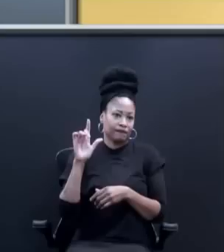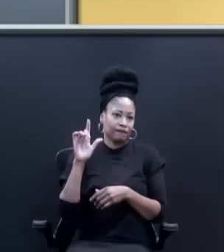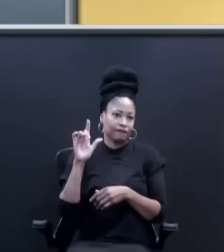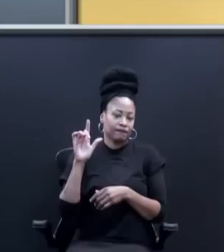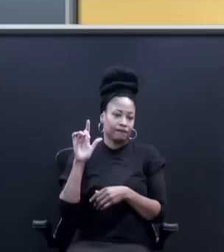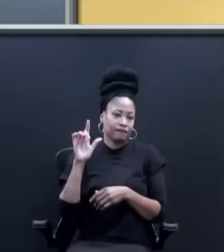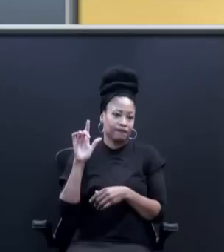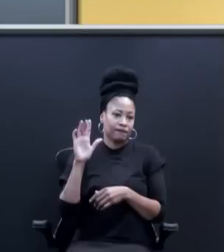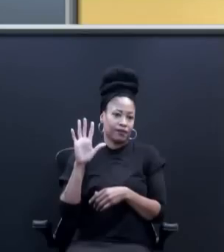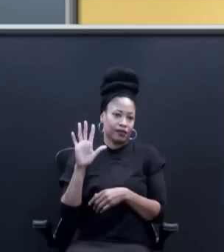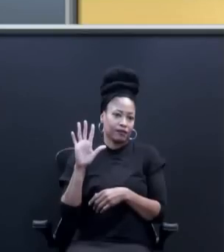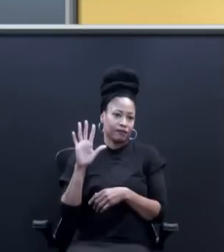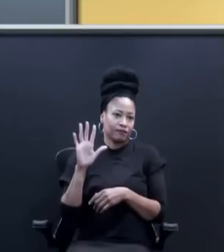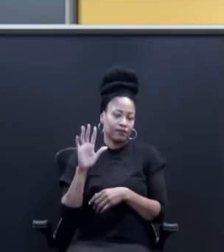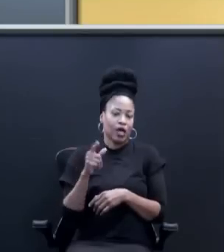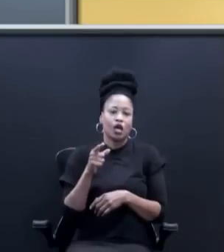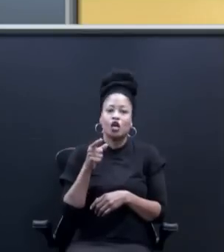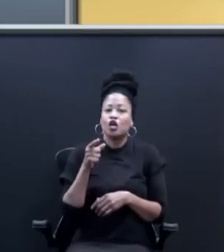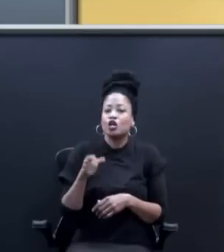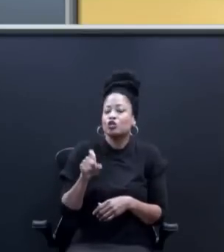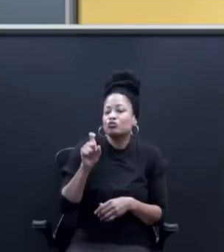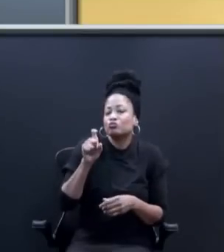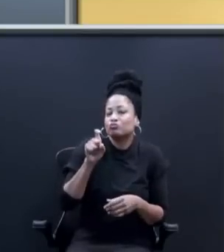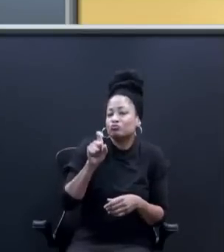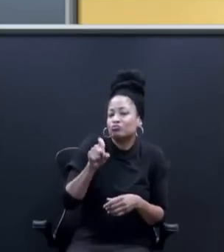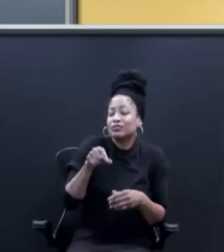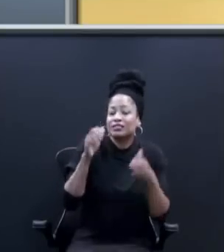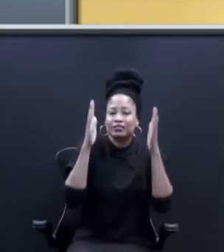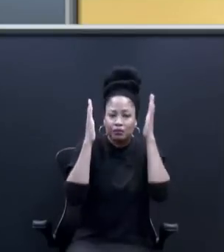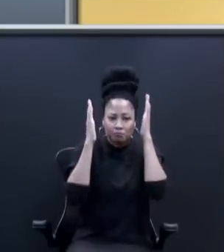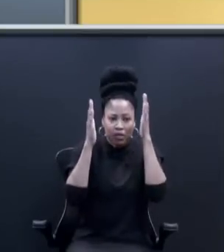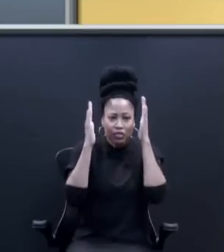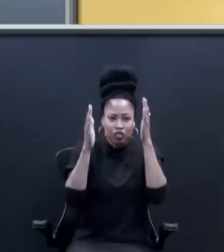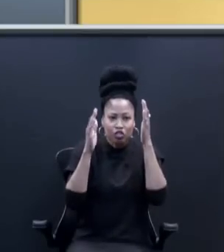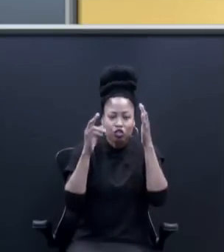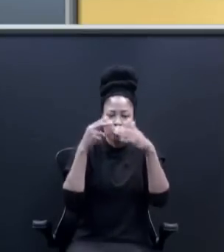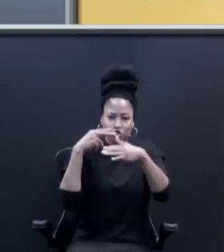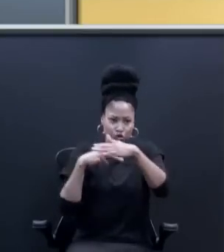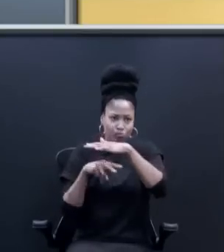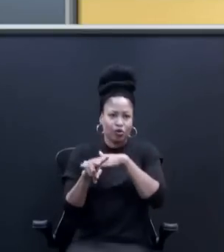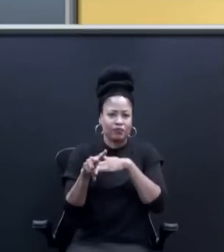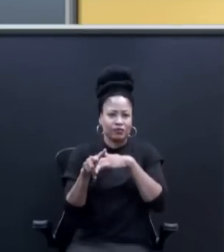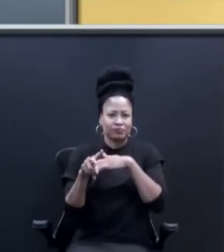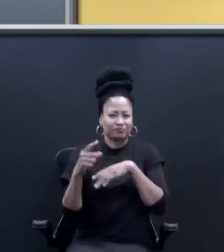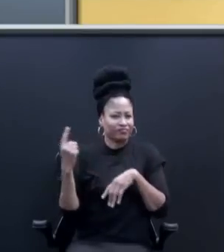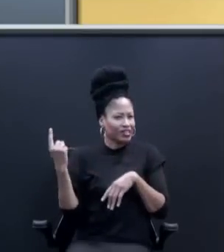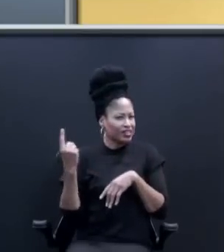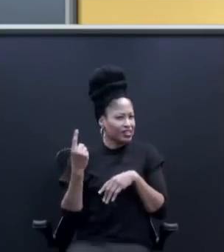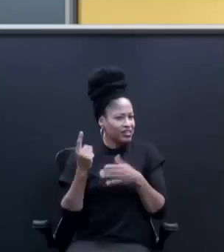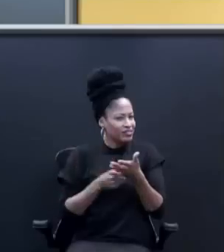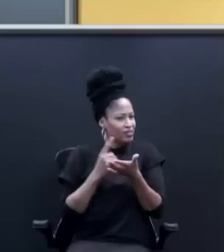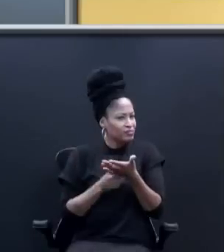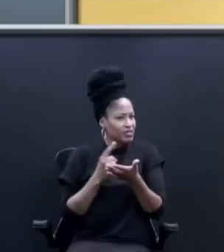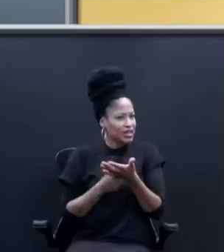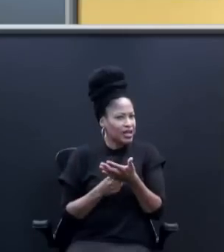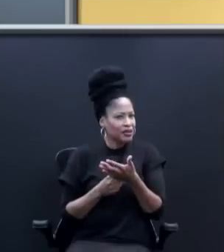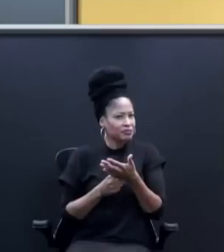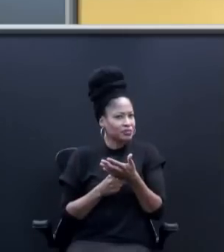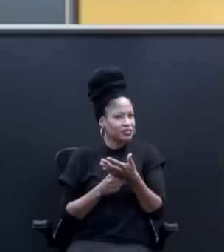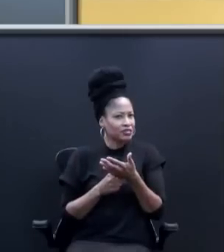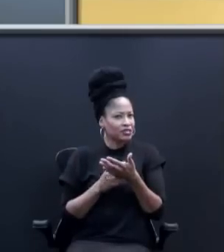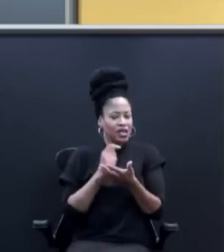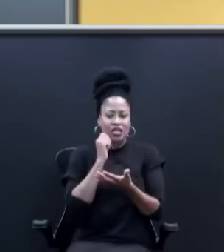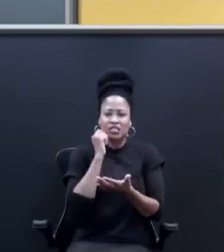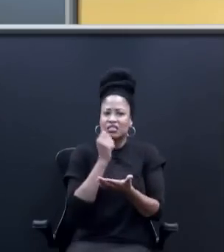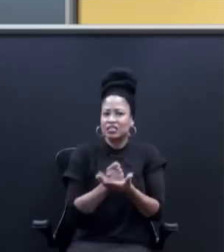you have to pay attention to the prophecy, sisters and brothers. Sometimes testimony, you can get a little fuzzy. But Peter said